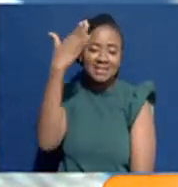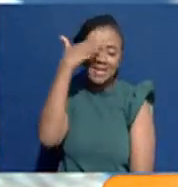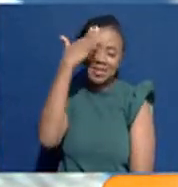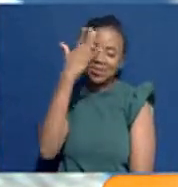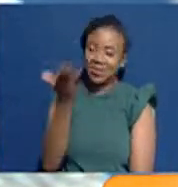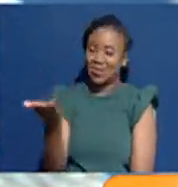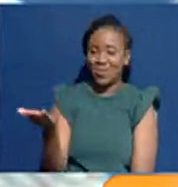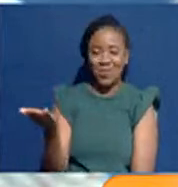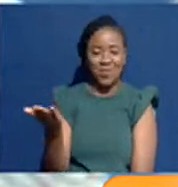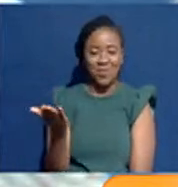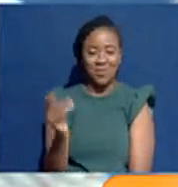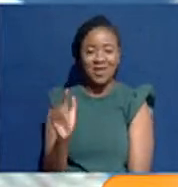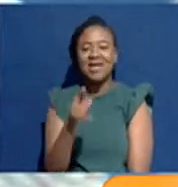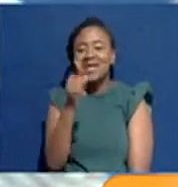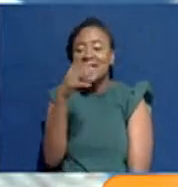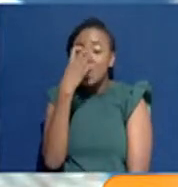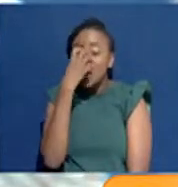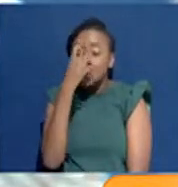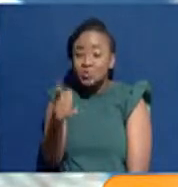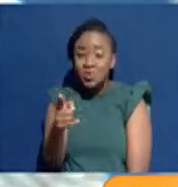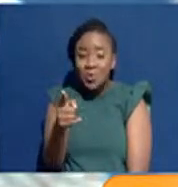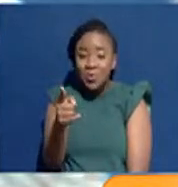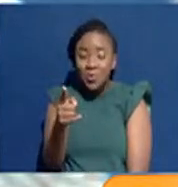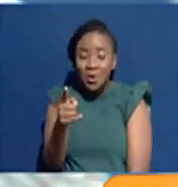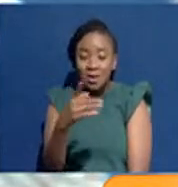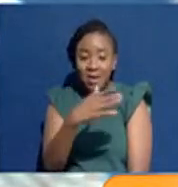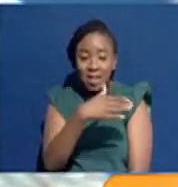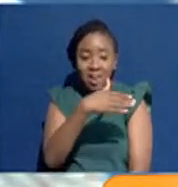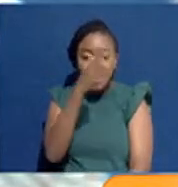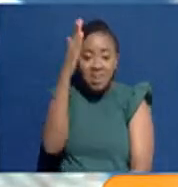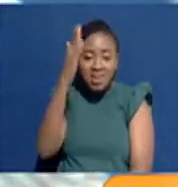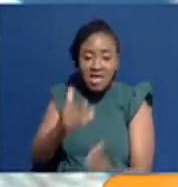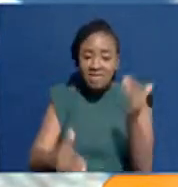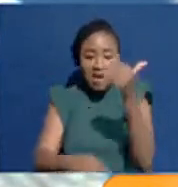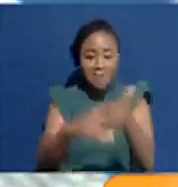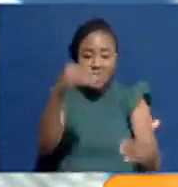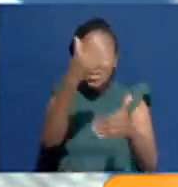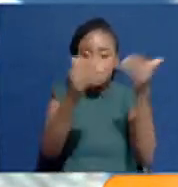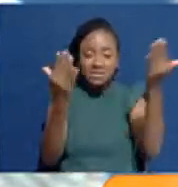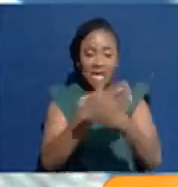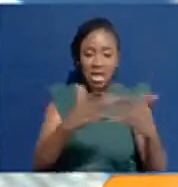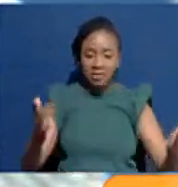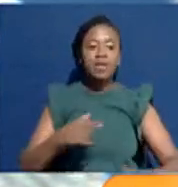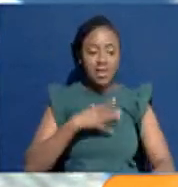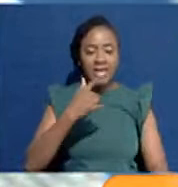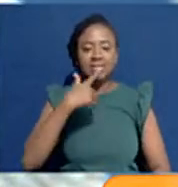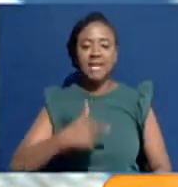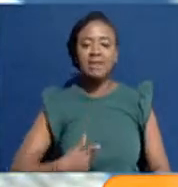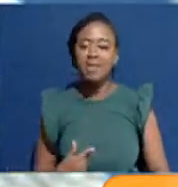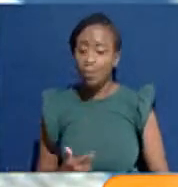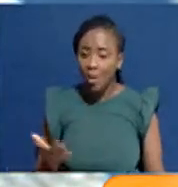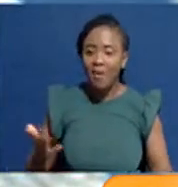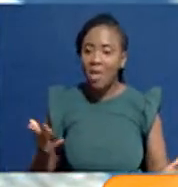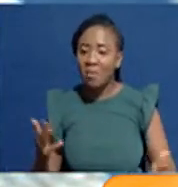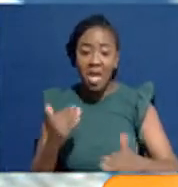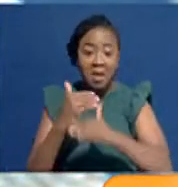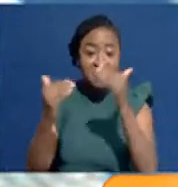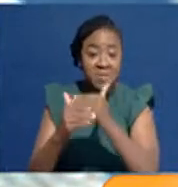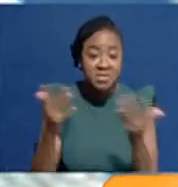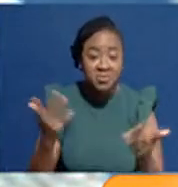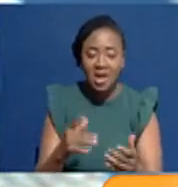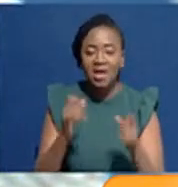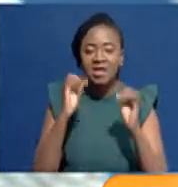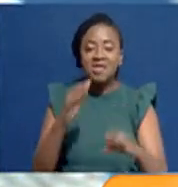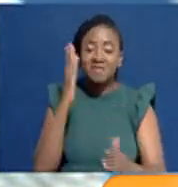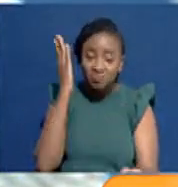characters. William Ruto has never built anything. He has never built anything, and I dare anybody to tell me what he has built. If he did, we would be